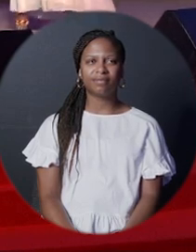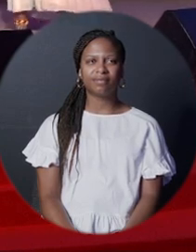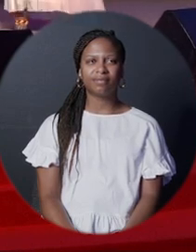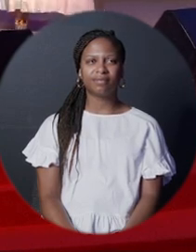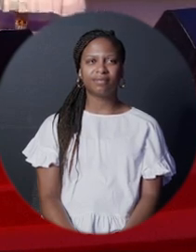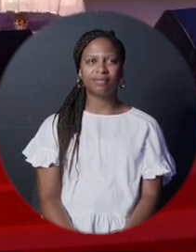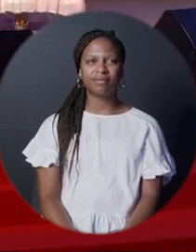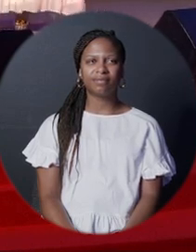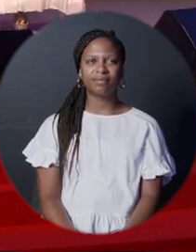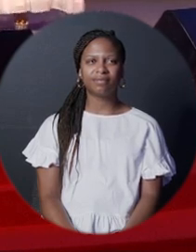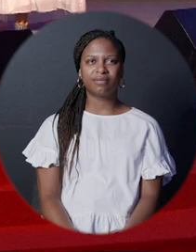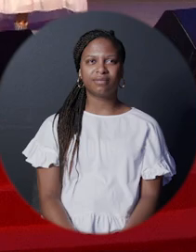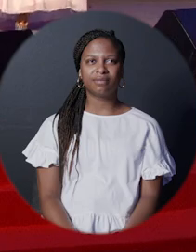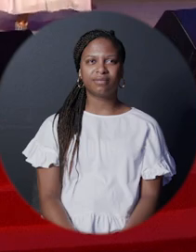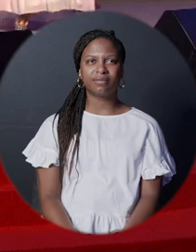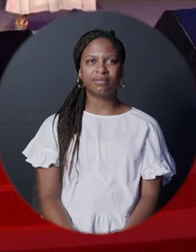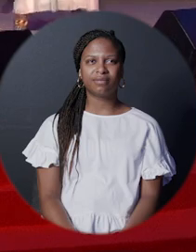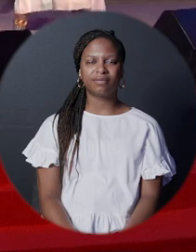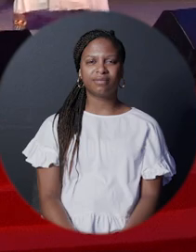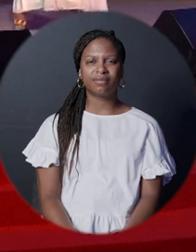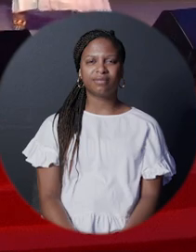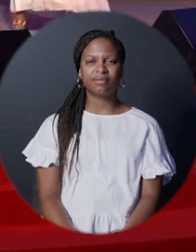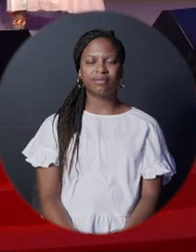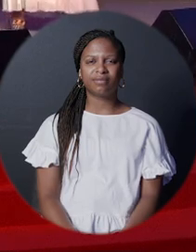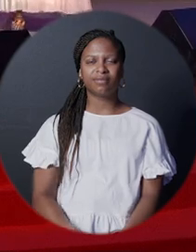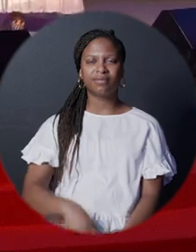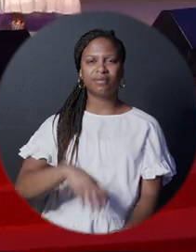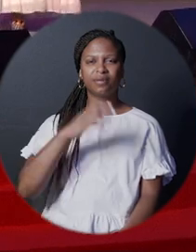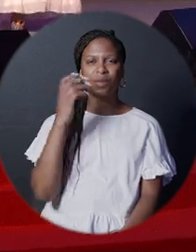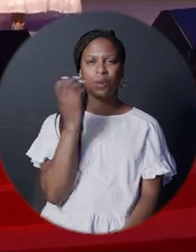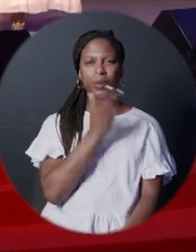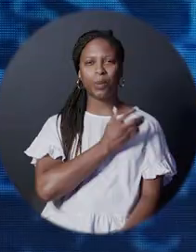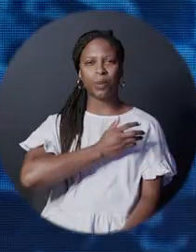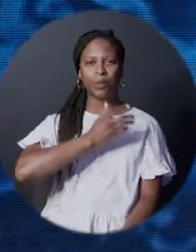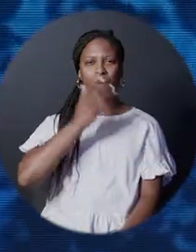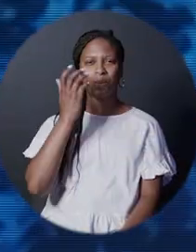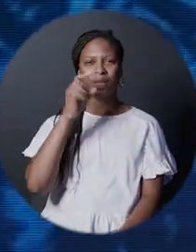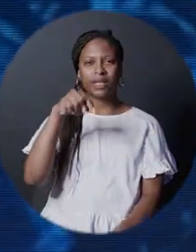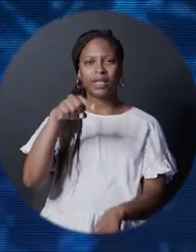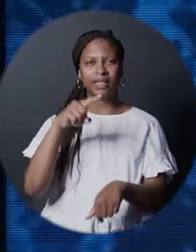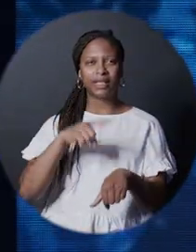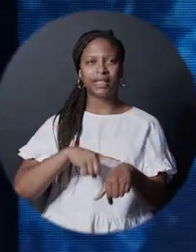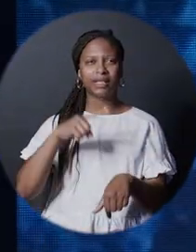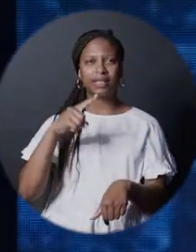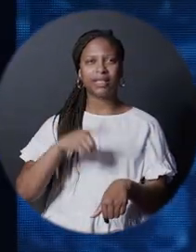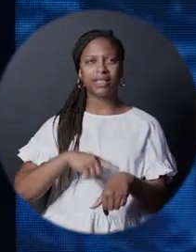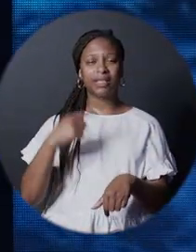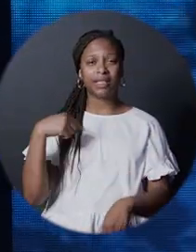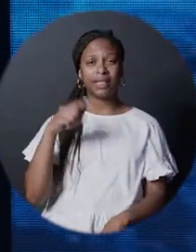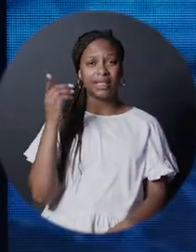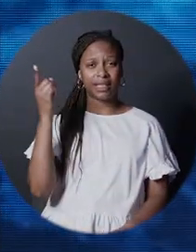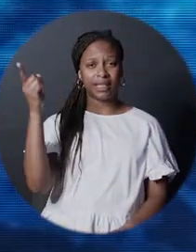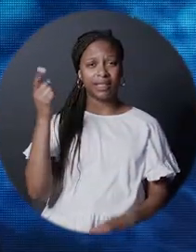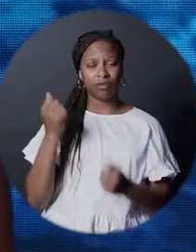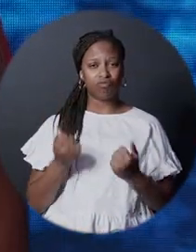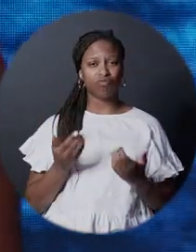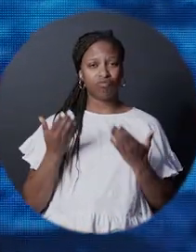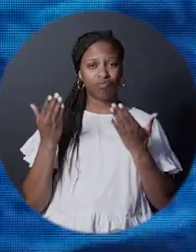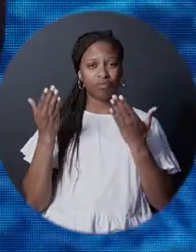needed, thy hands. Woo! In this season, he has provided.